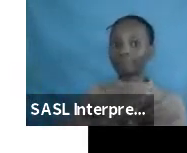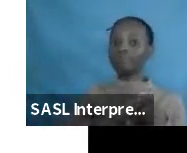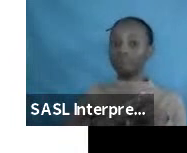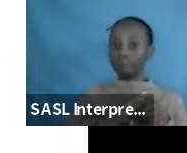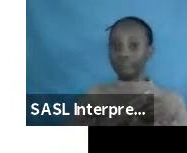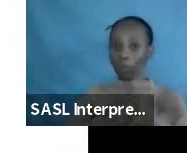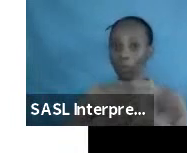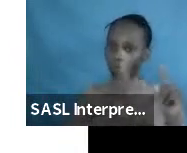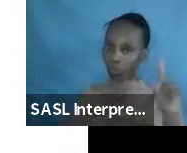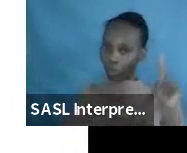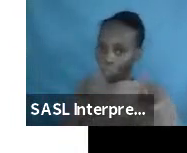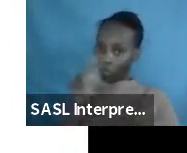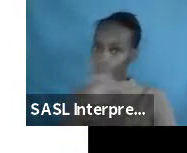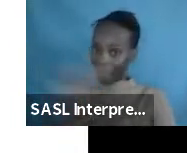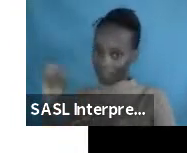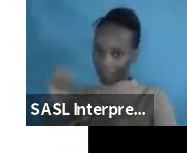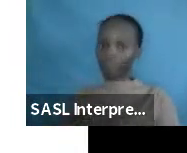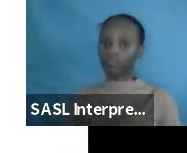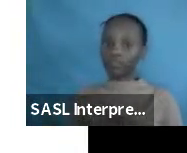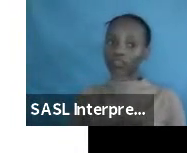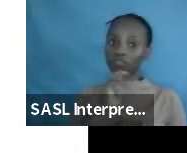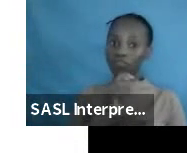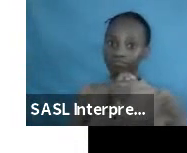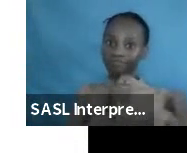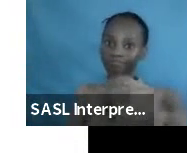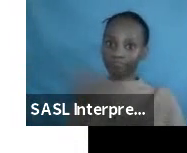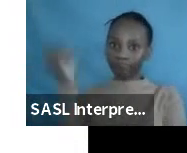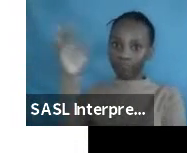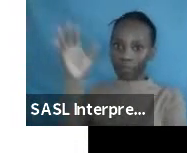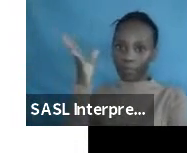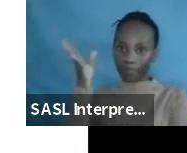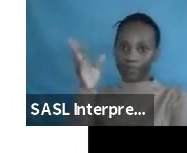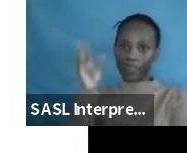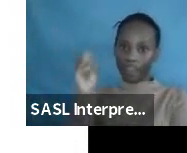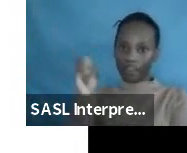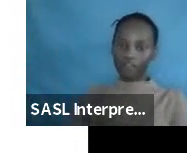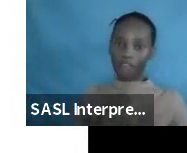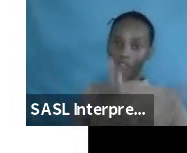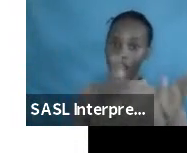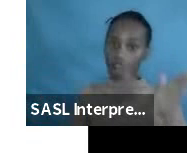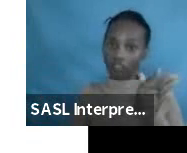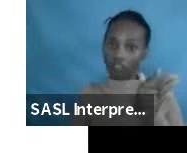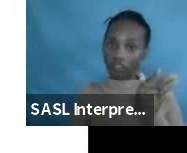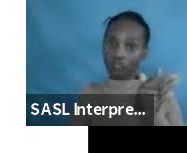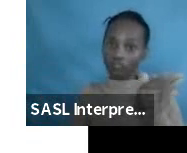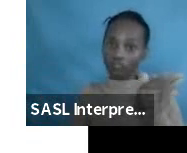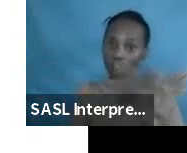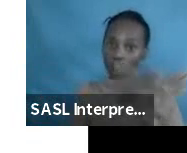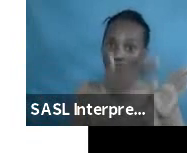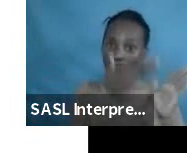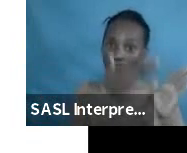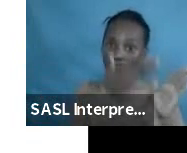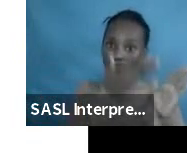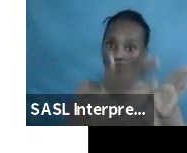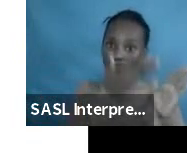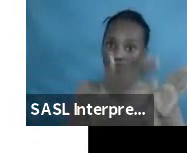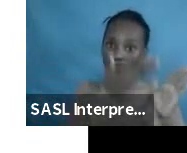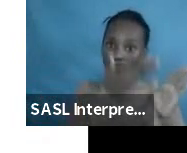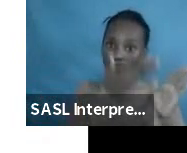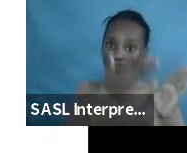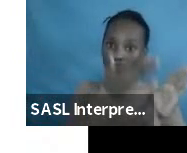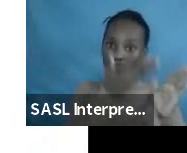are actually outlined in our pieces of legislation. There are different acts which constitutes